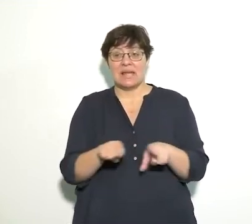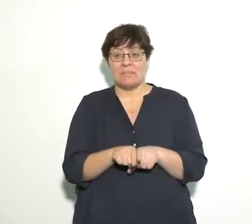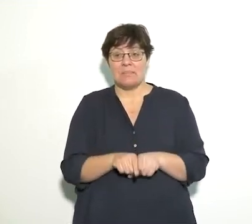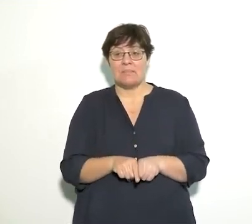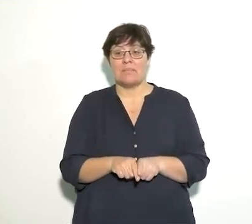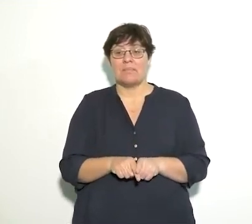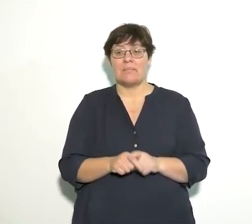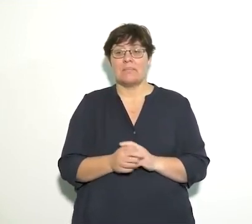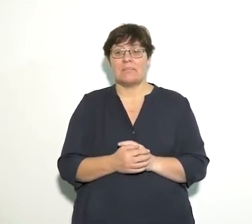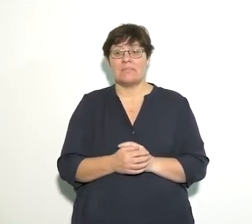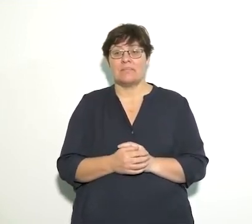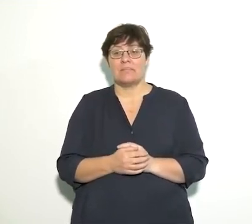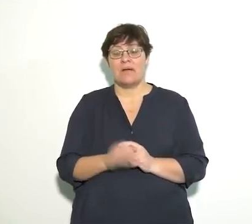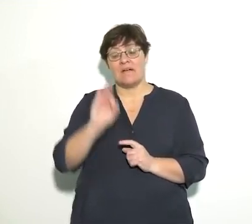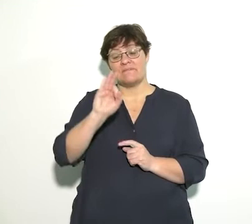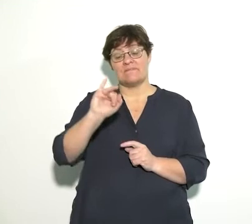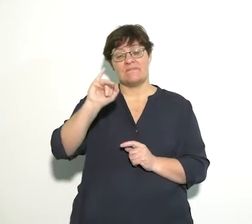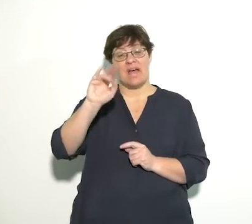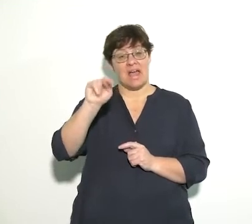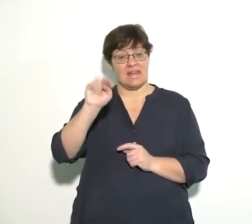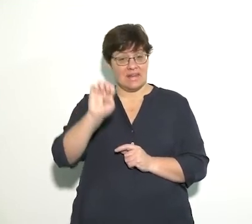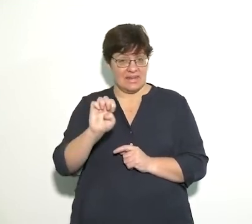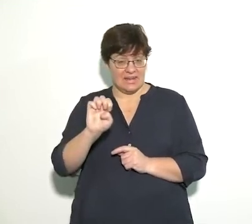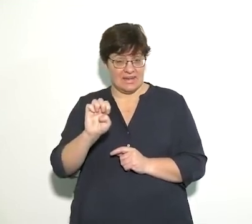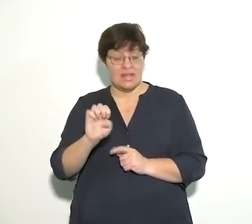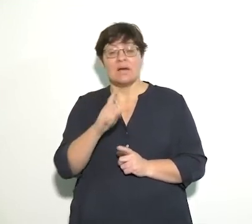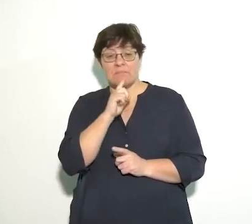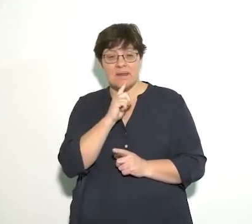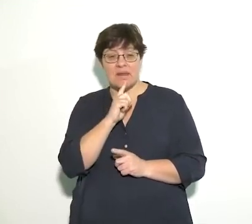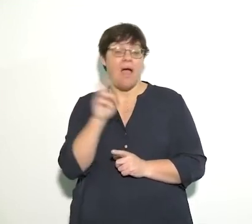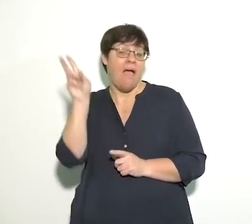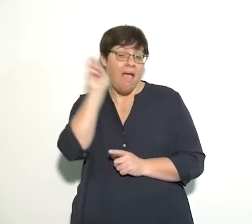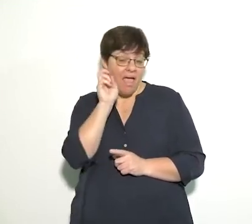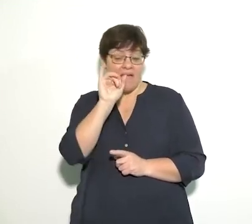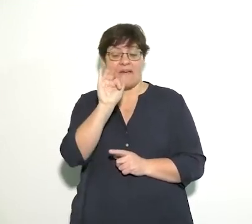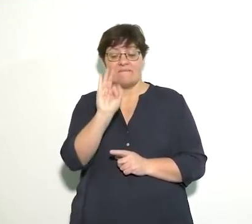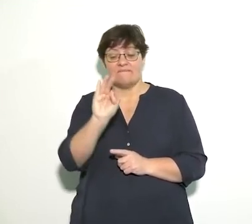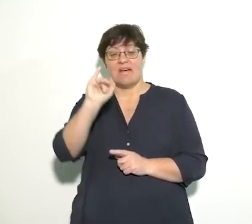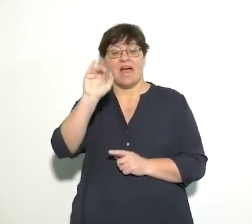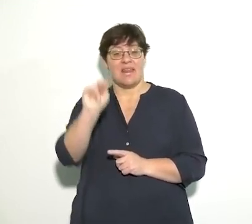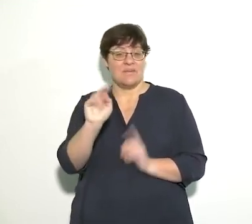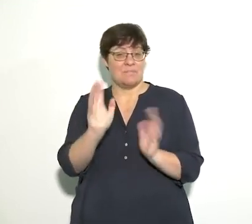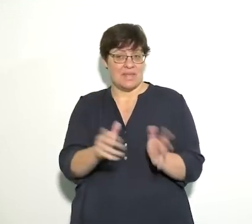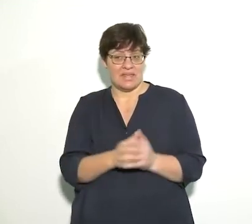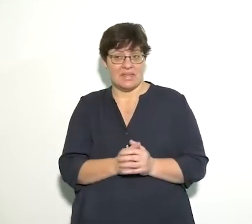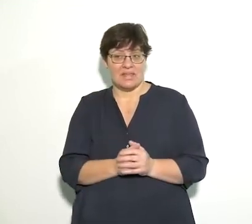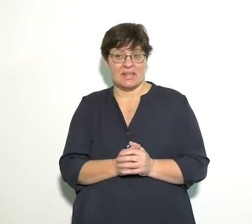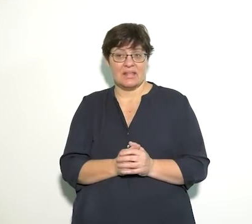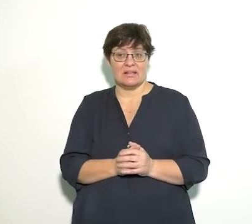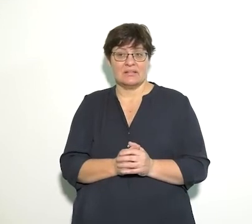word fine, I split E. And same for the letter phone, O split